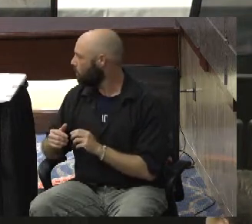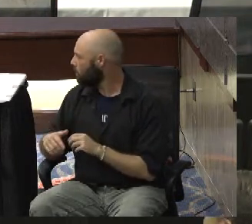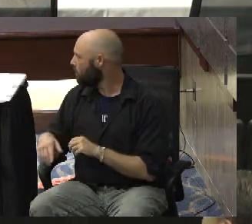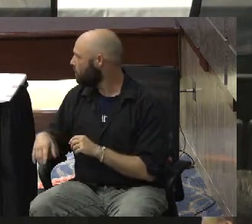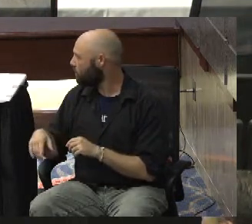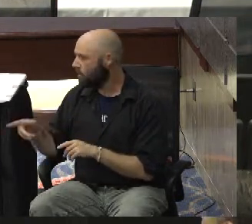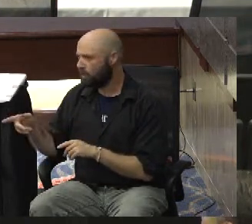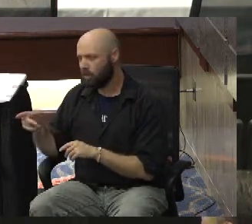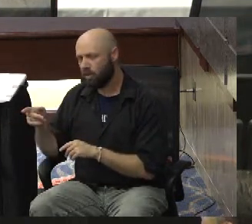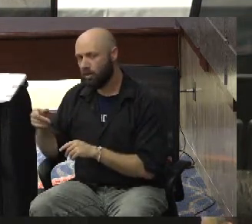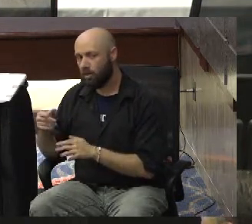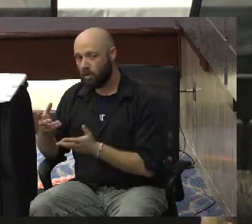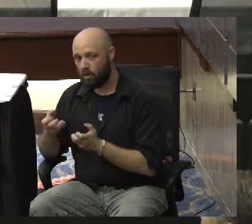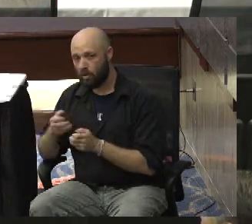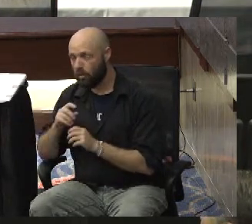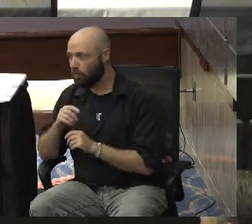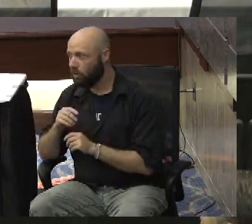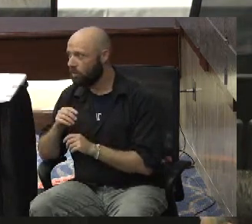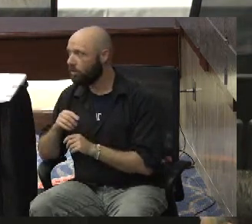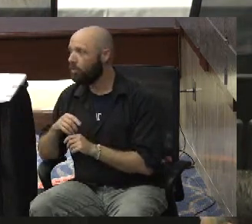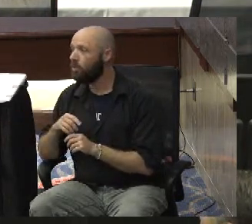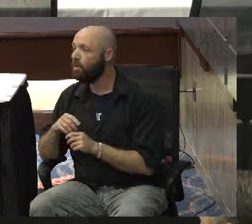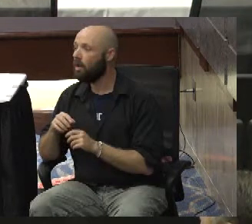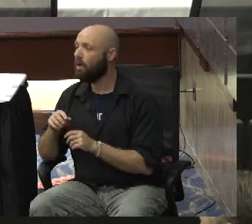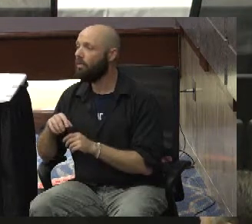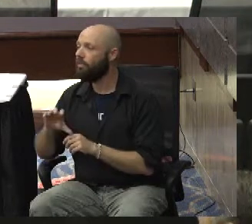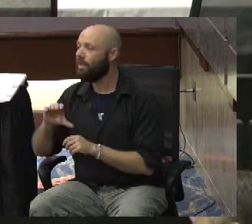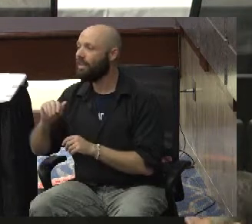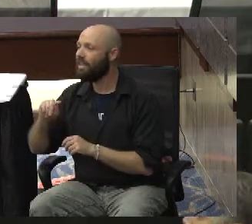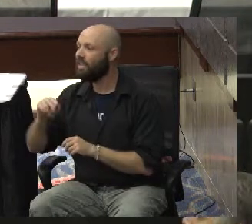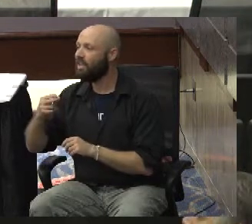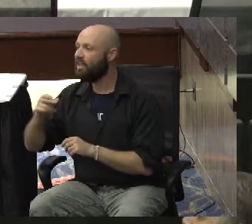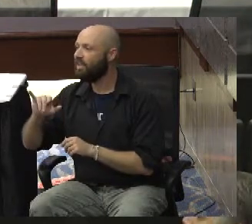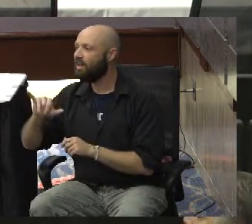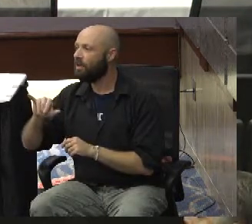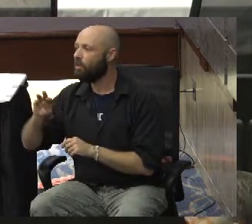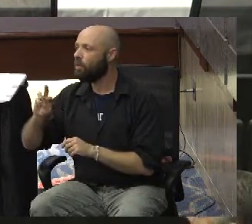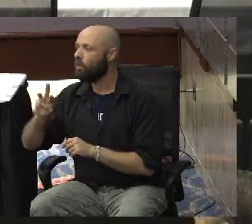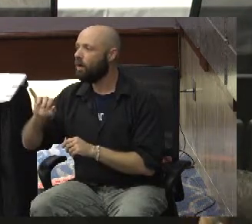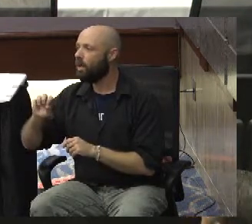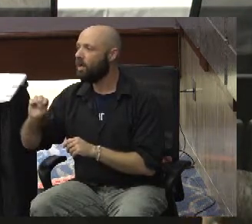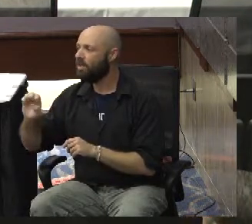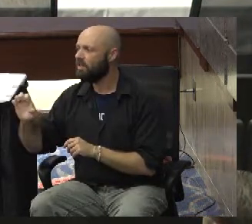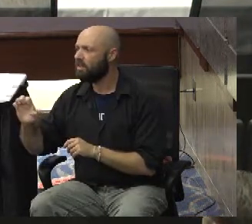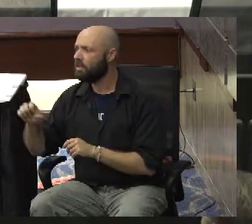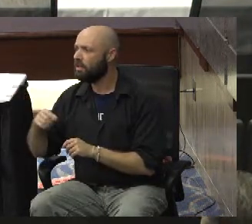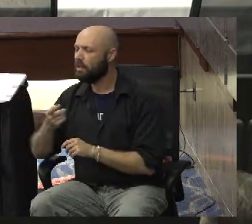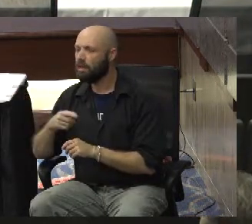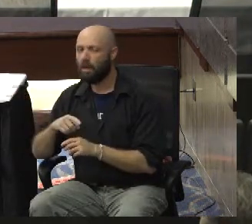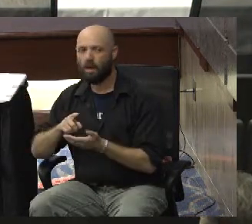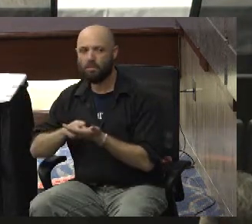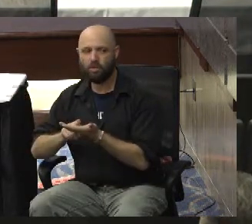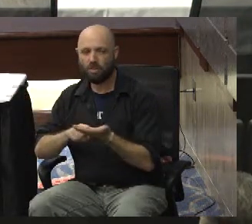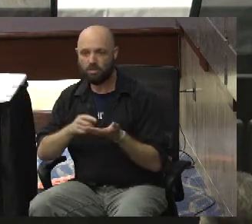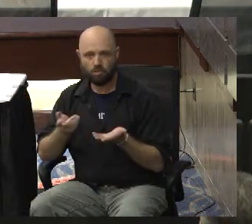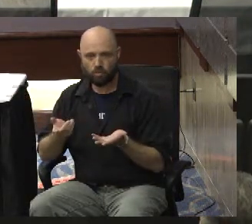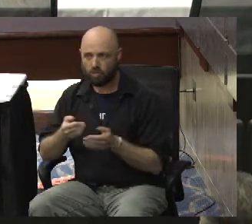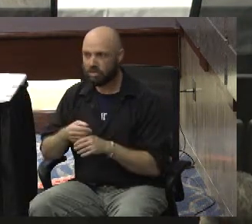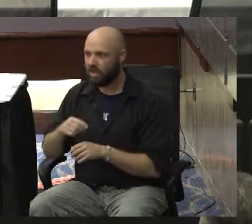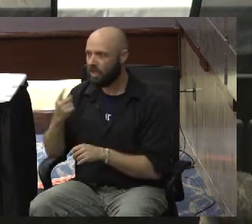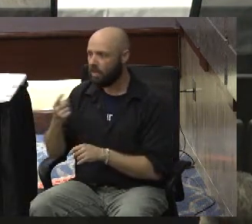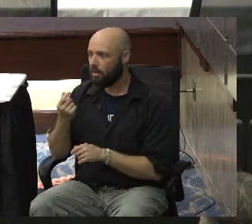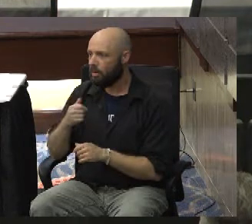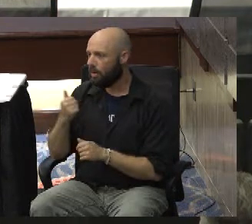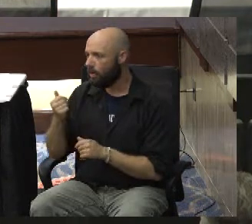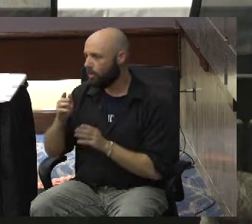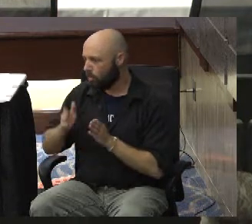you like to speak on this item? Just available for questions. Any questions for Ms. Wise? All right, is there anyone else available, or anyone else